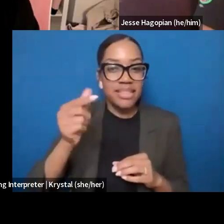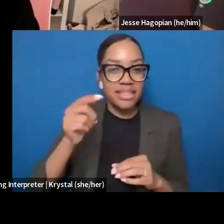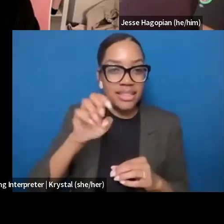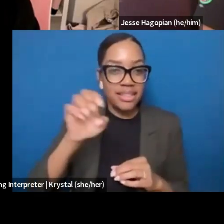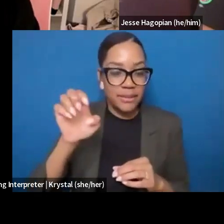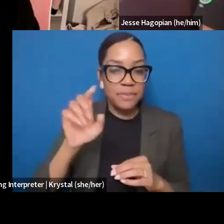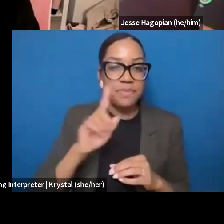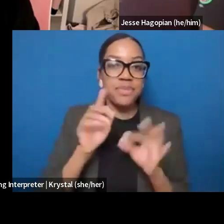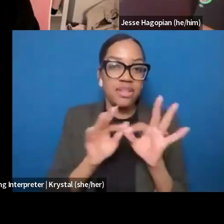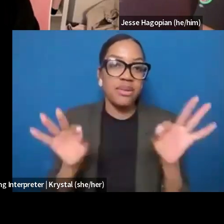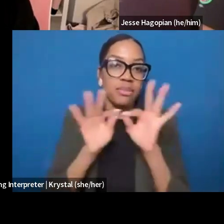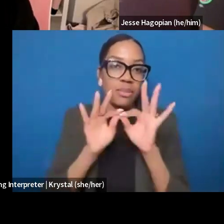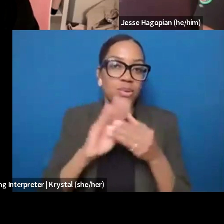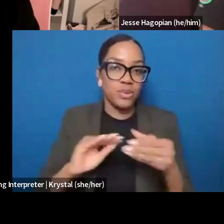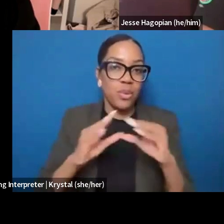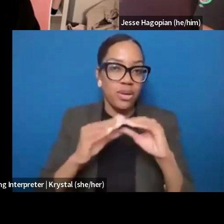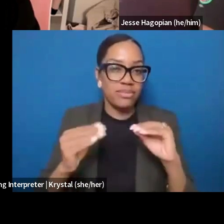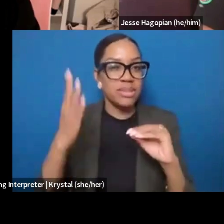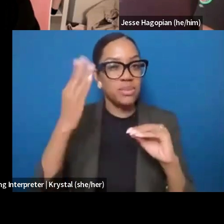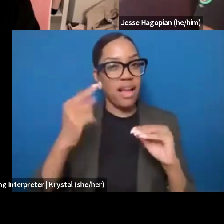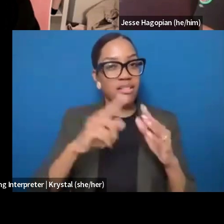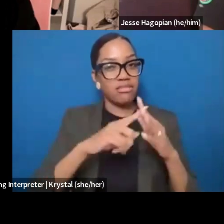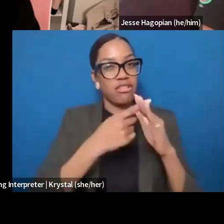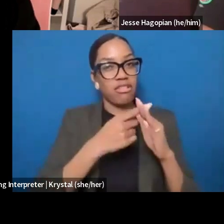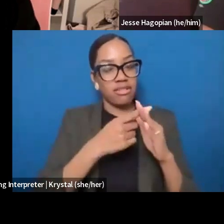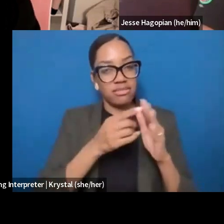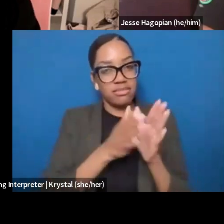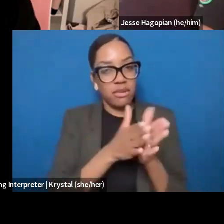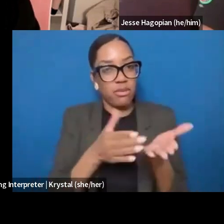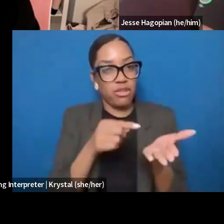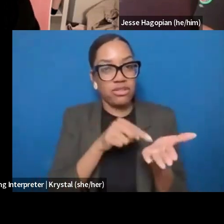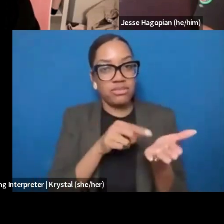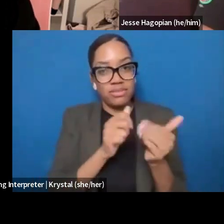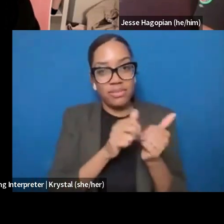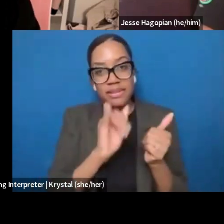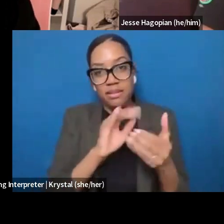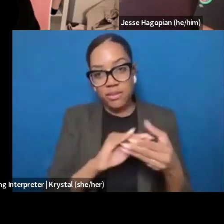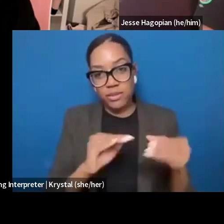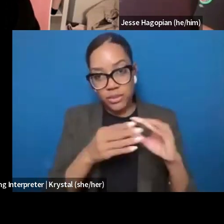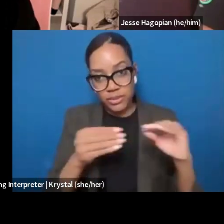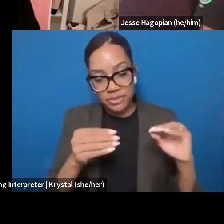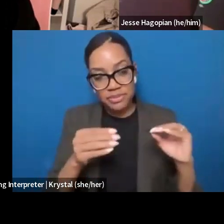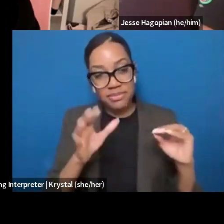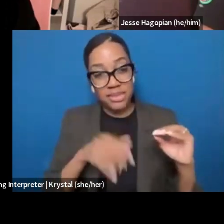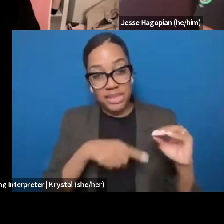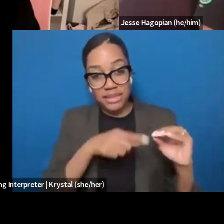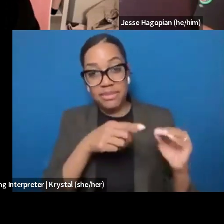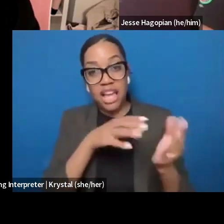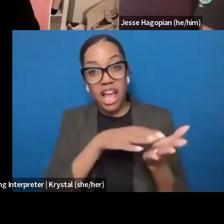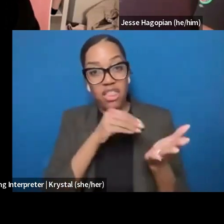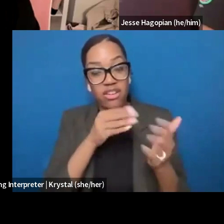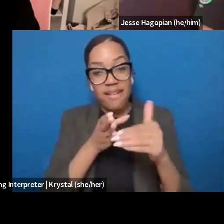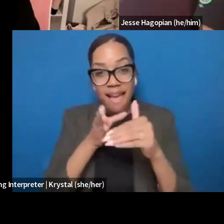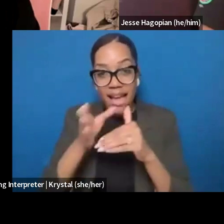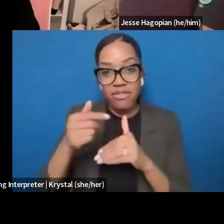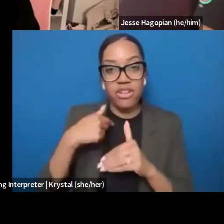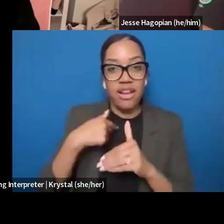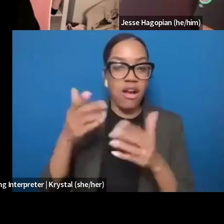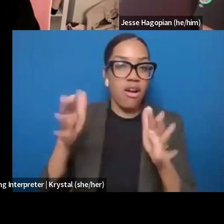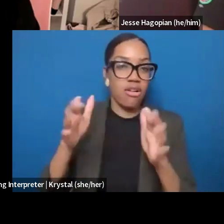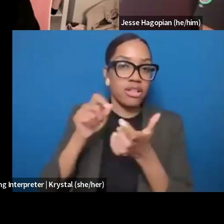story for me, which is why I decided to open the book with it, because that's a story that I learned about after I had written my